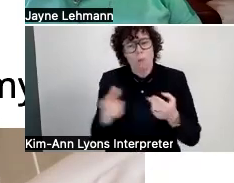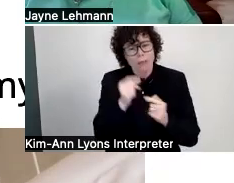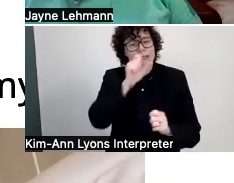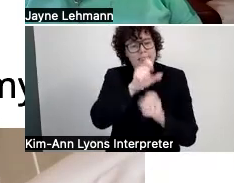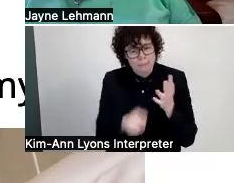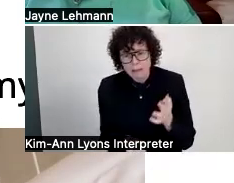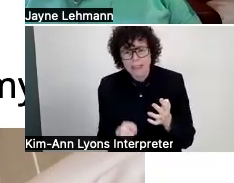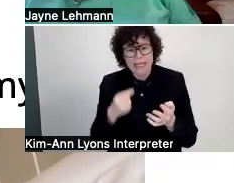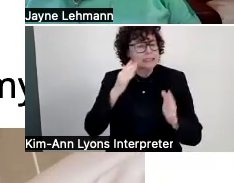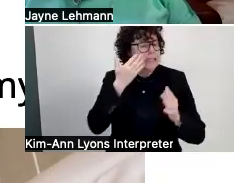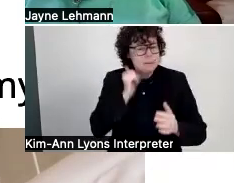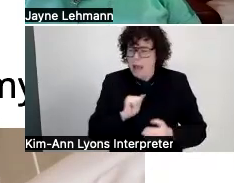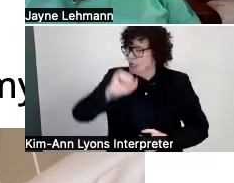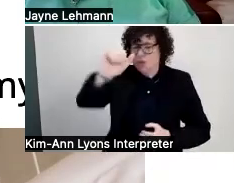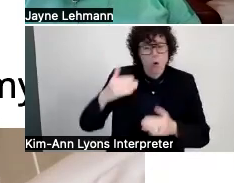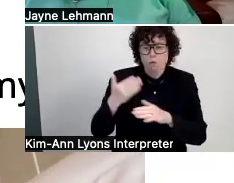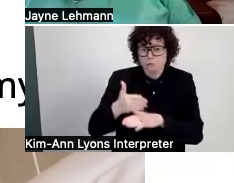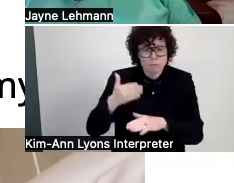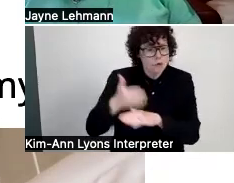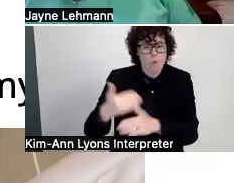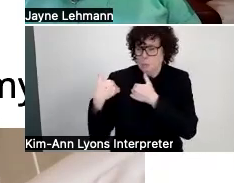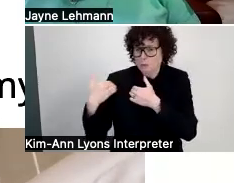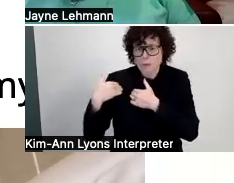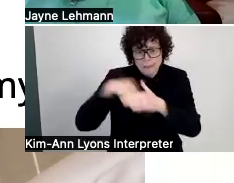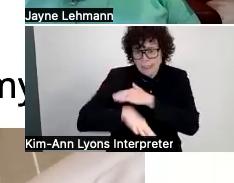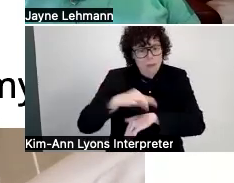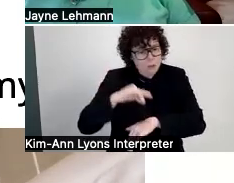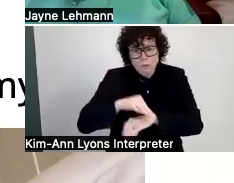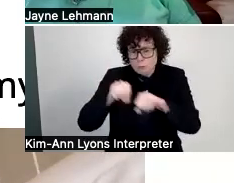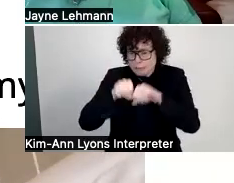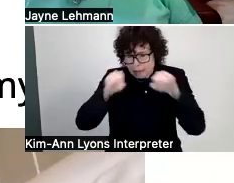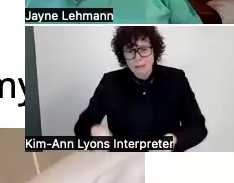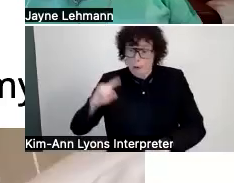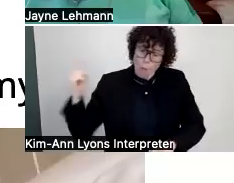a health service, because that's all we all want is empathy.